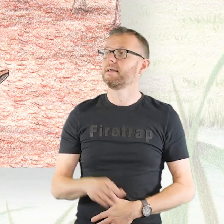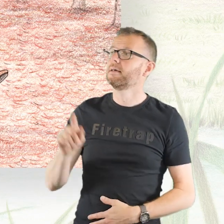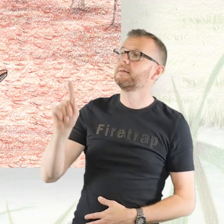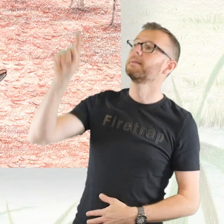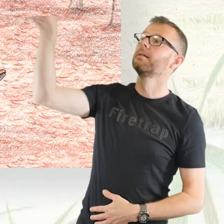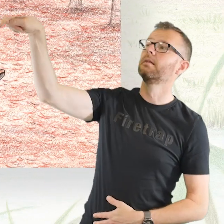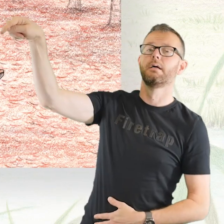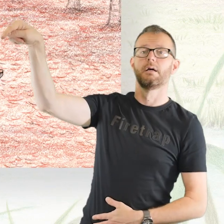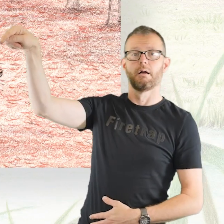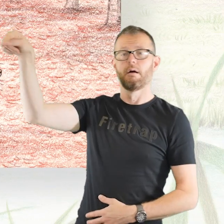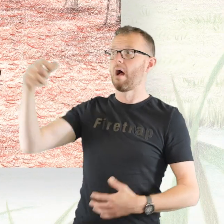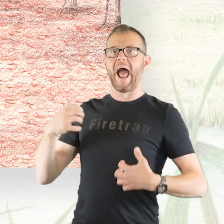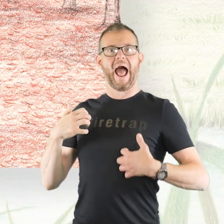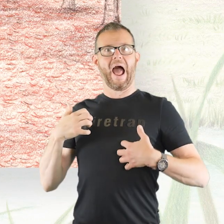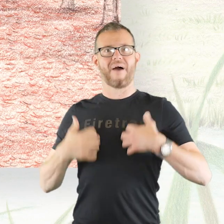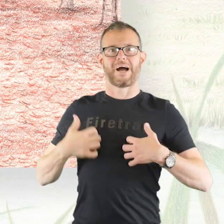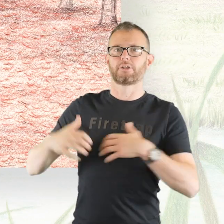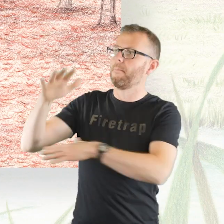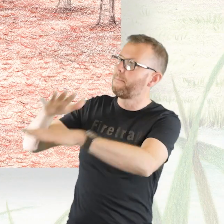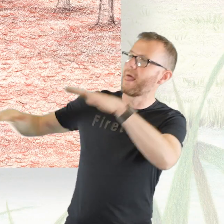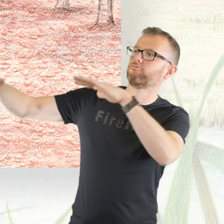There is an adventure playground in the forest.